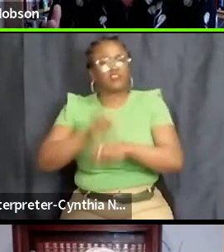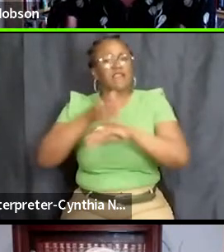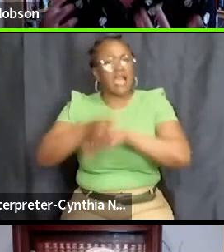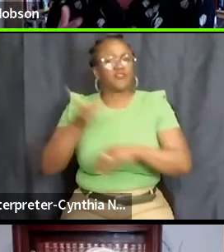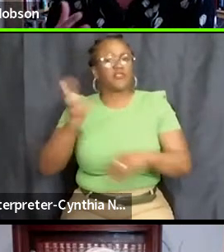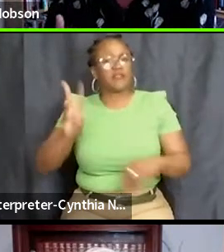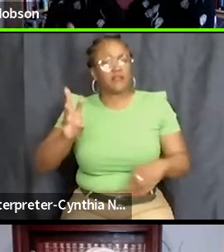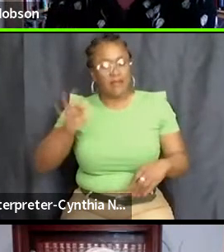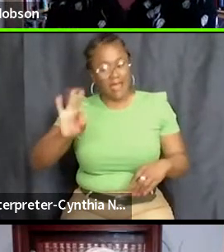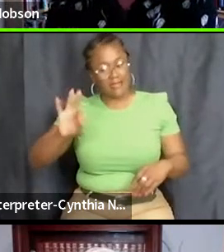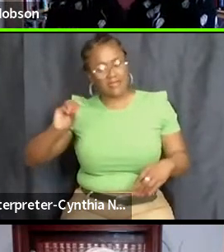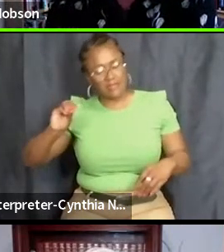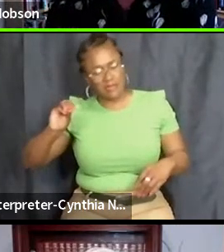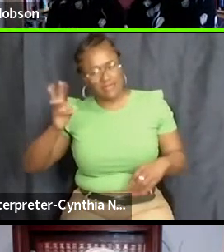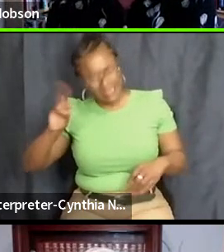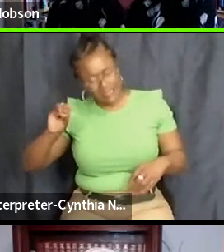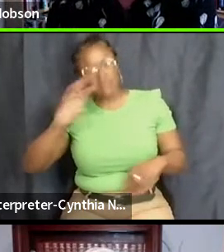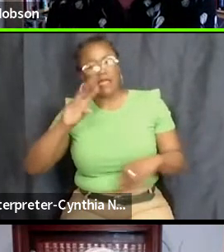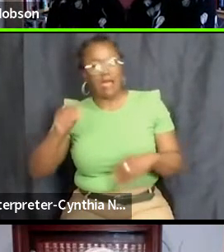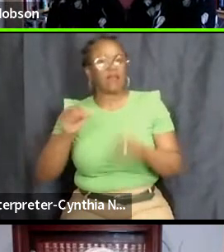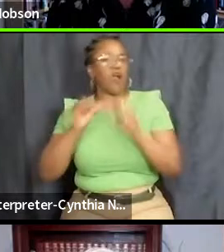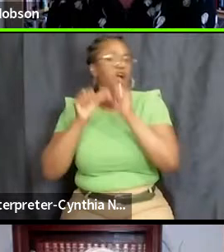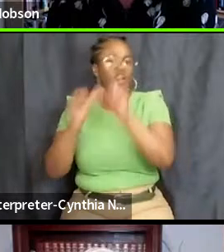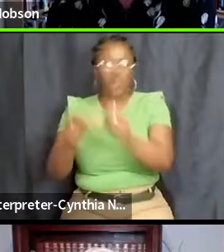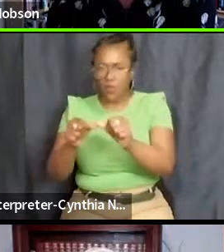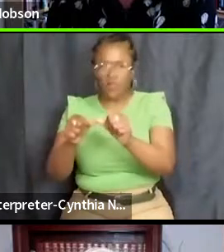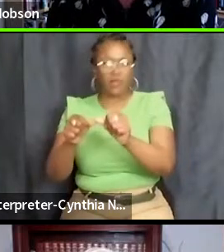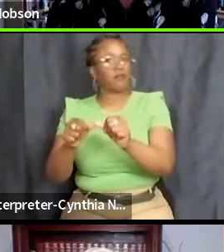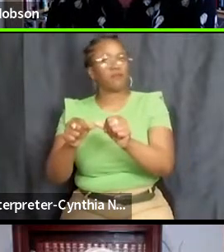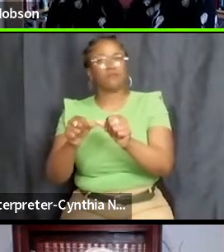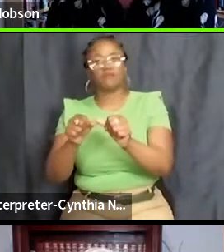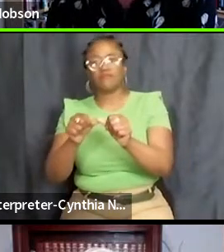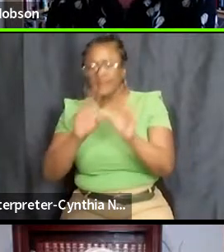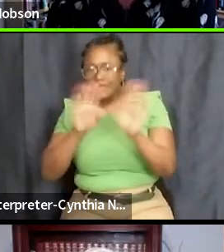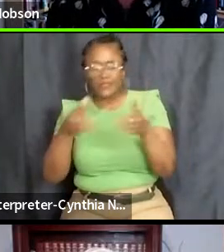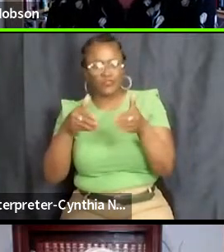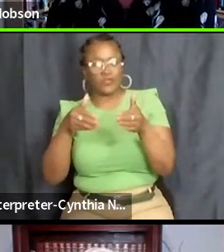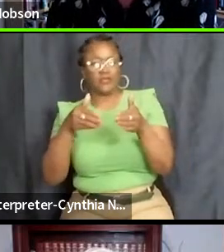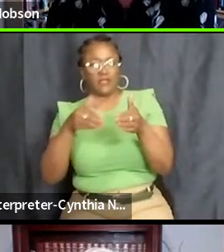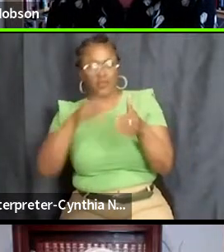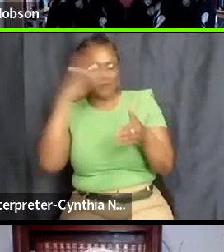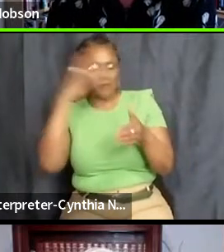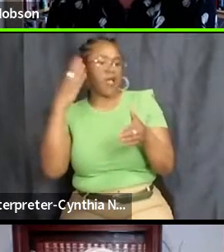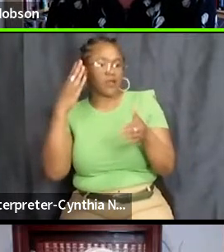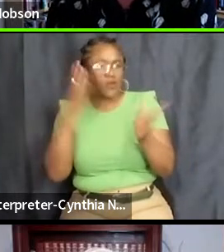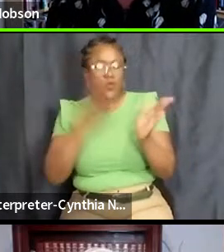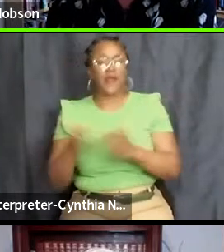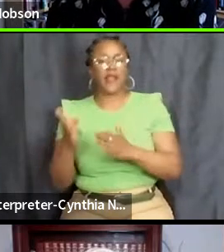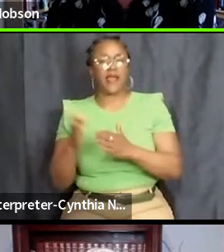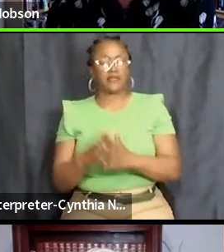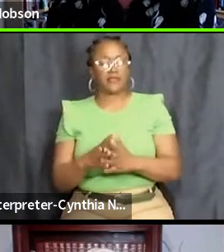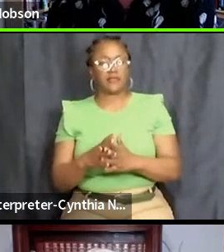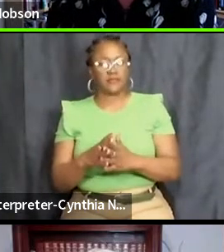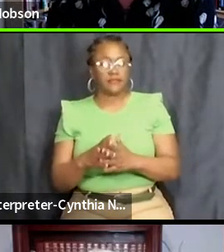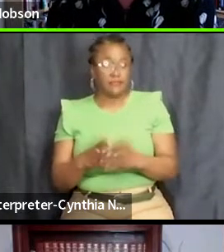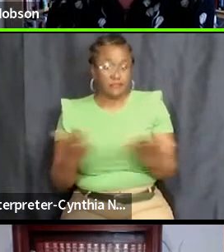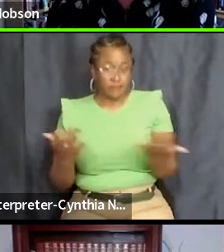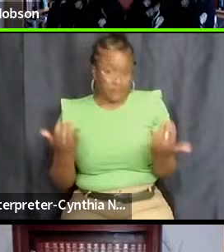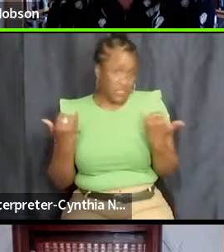60s, as well as the ongoing centrality of Black organizing into today.